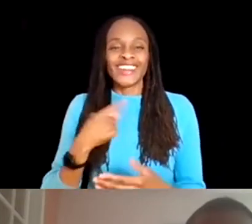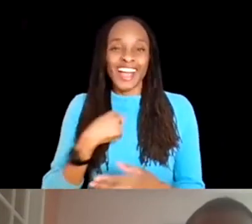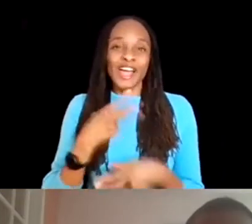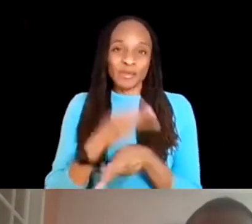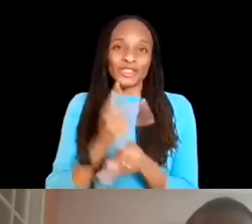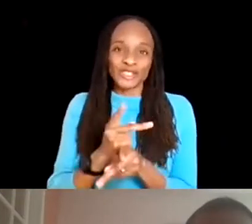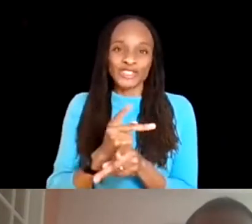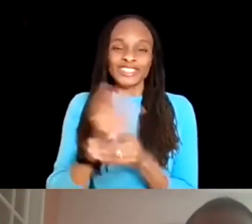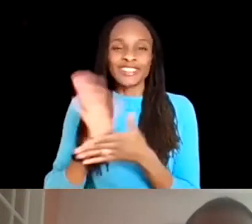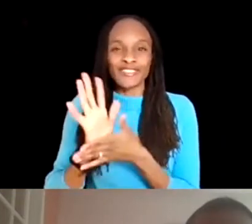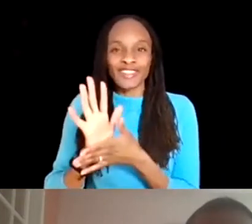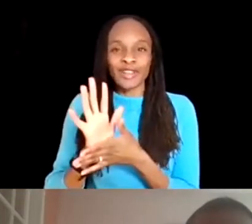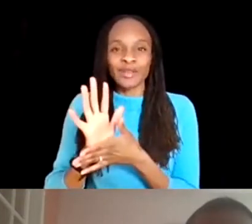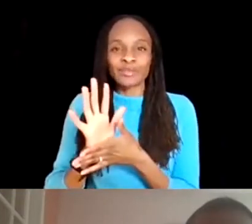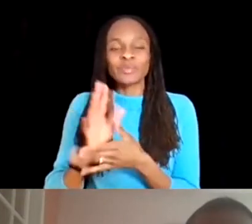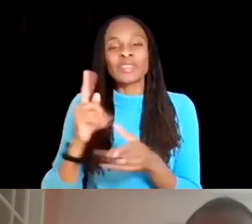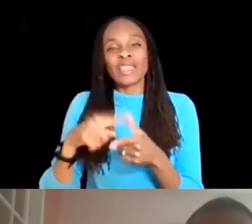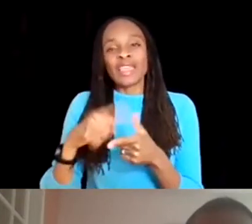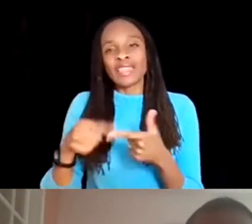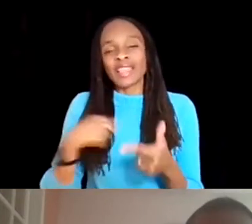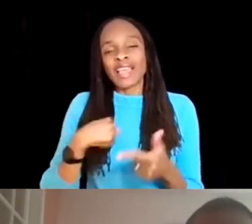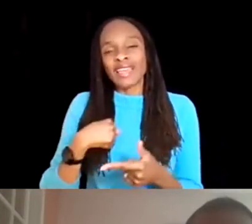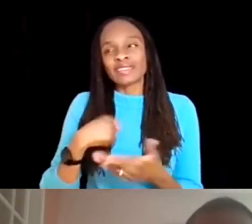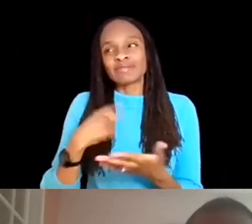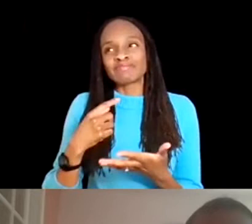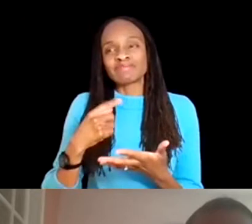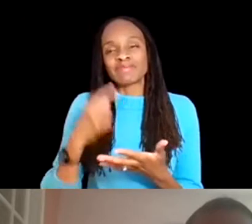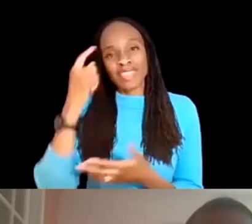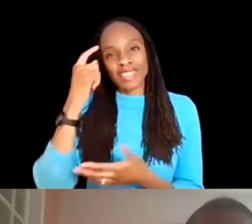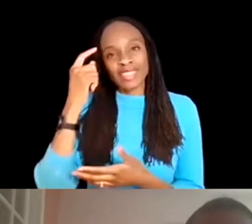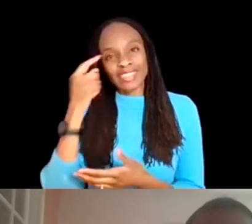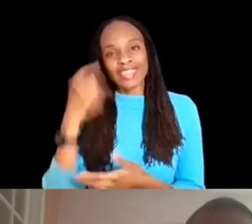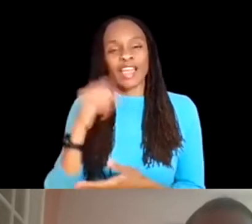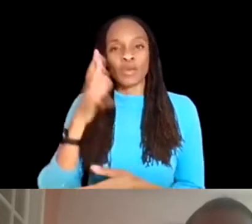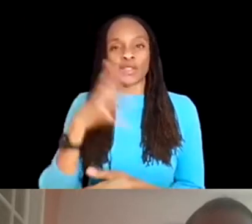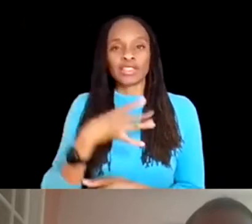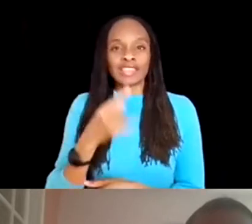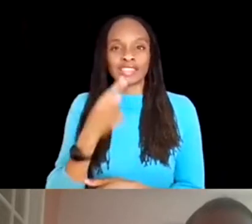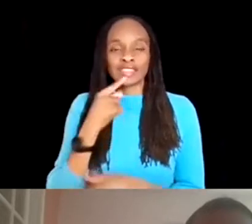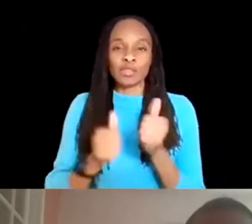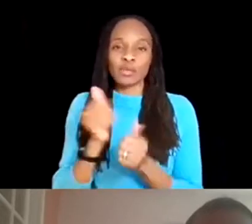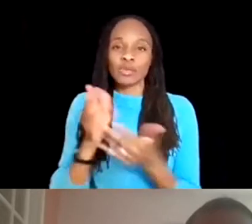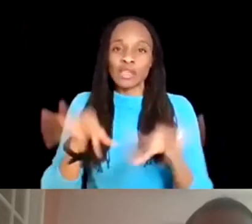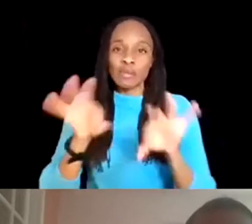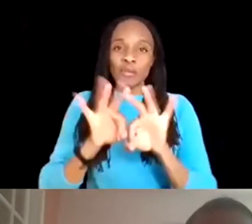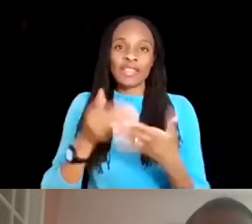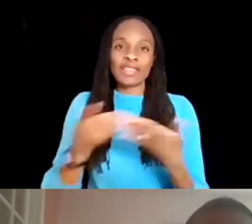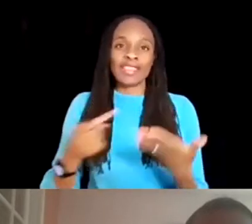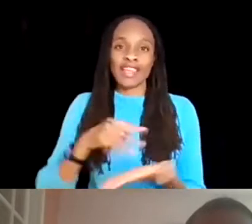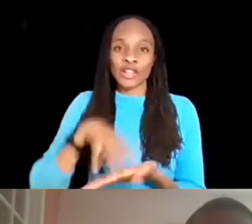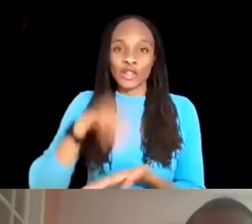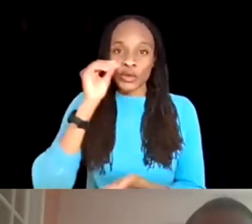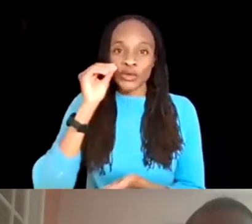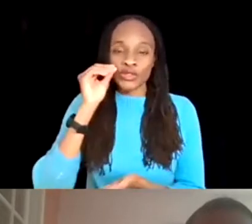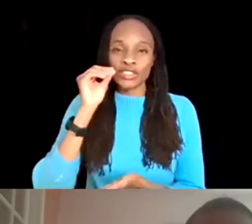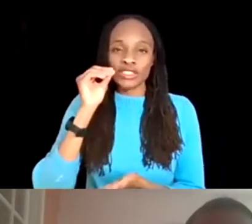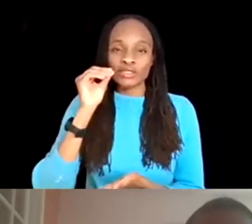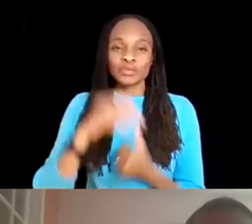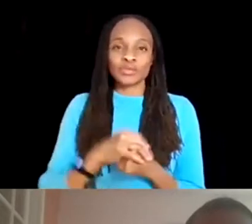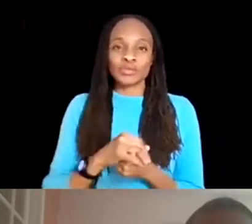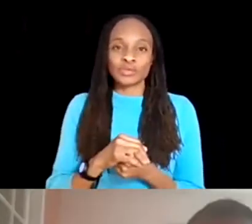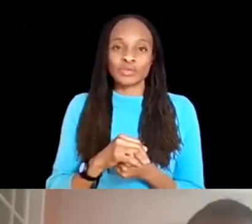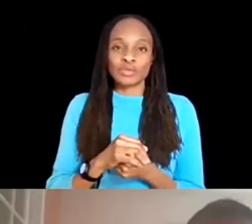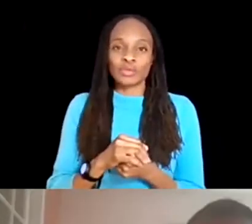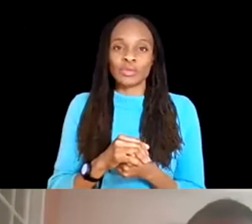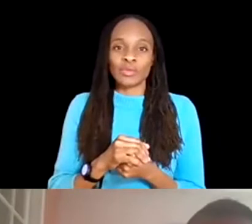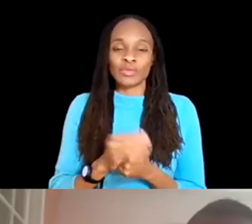film. And what I think I'd like to say, the most important thing I learned, the people, our